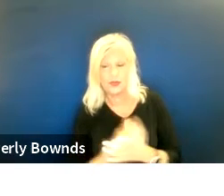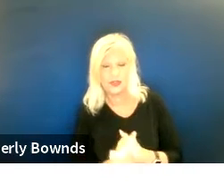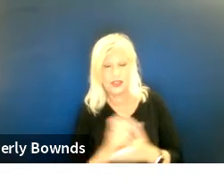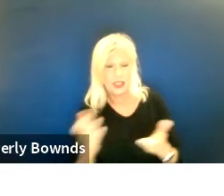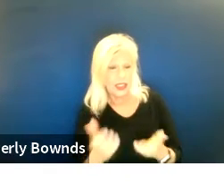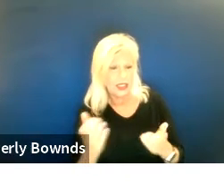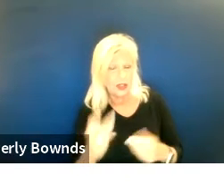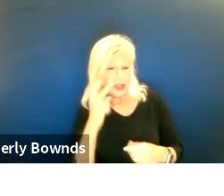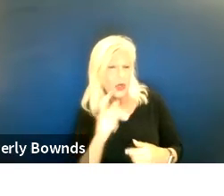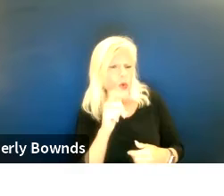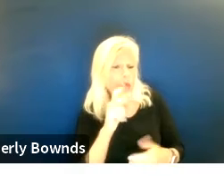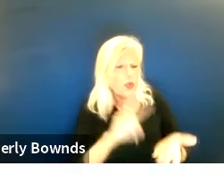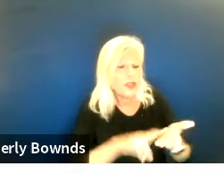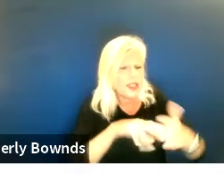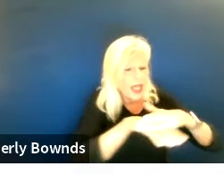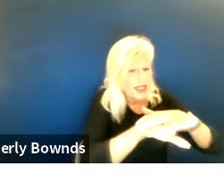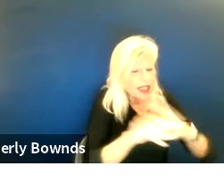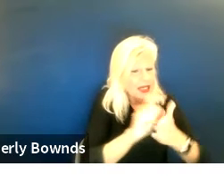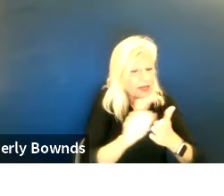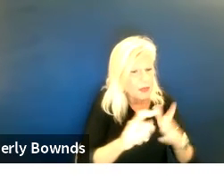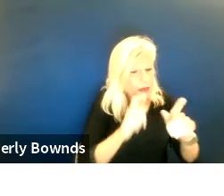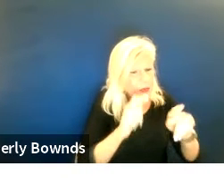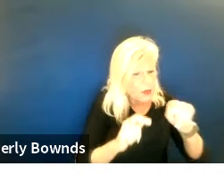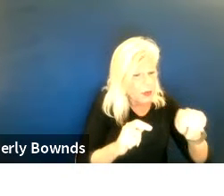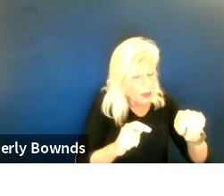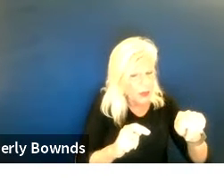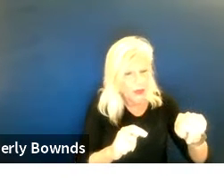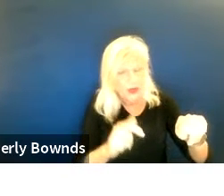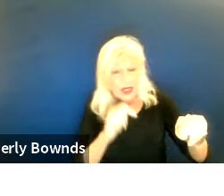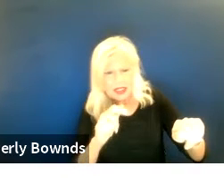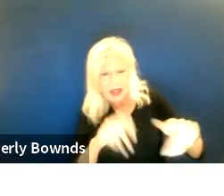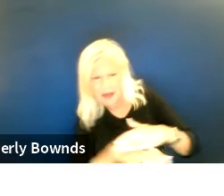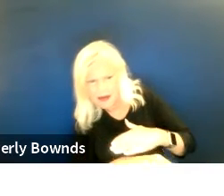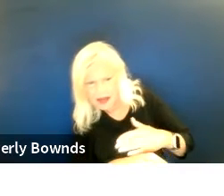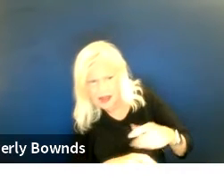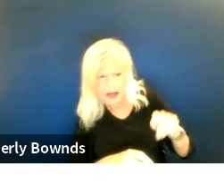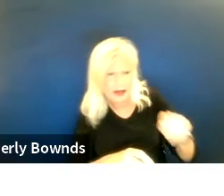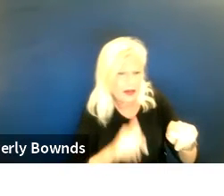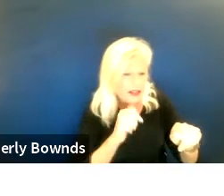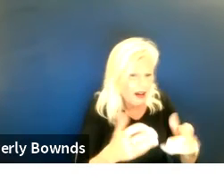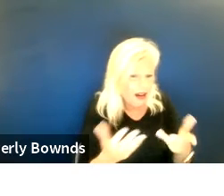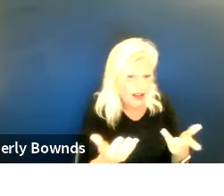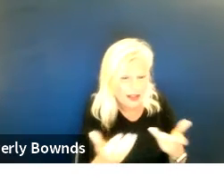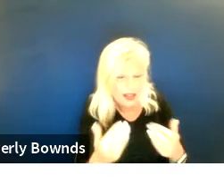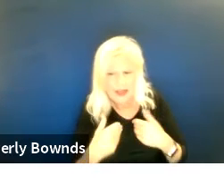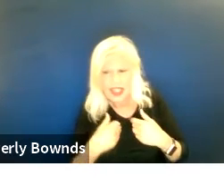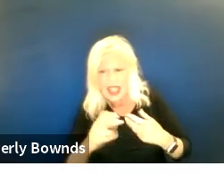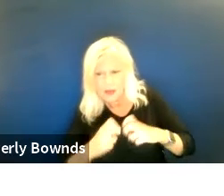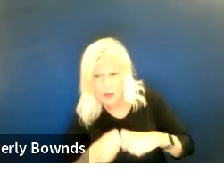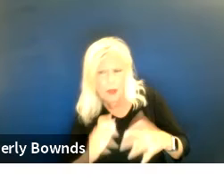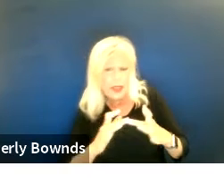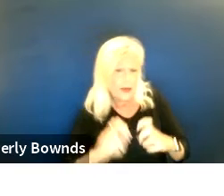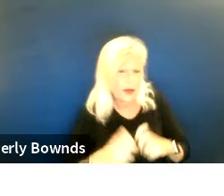exactly see who has logged in on a weekly basis. If they didn't log in, did they try to log in, and did they have a password problem, and all sorts of